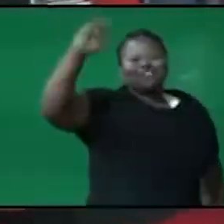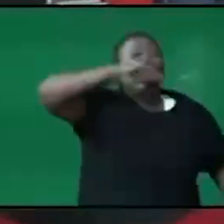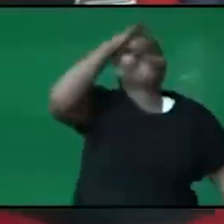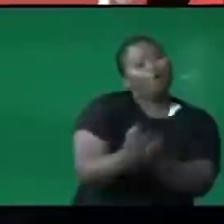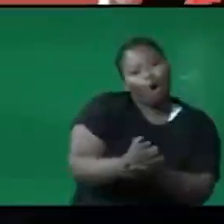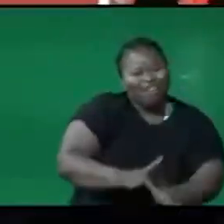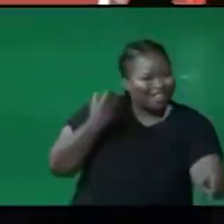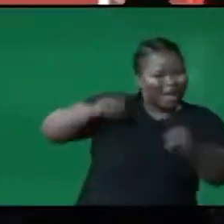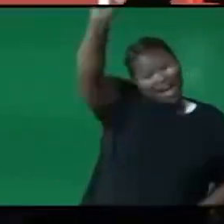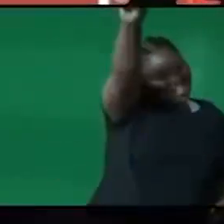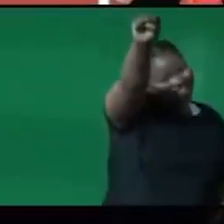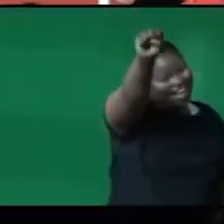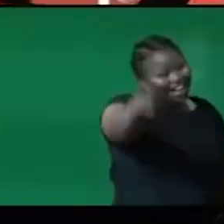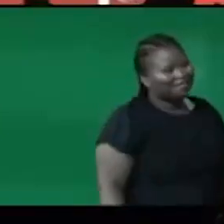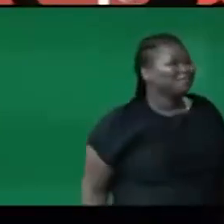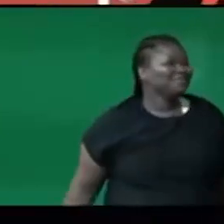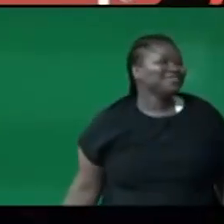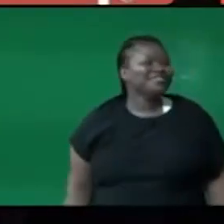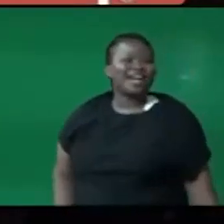certain. Amanda!